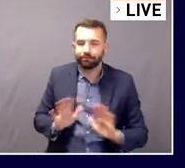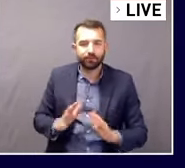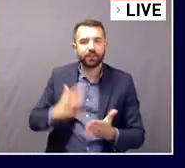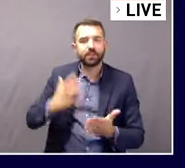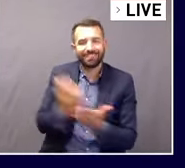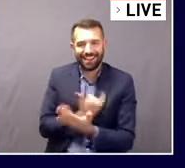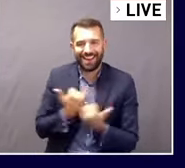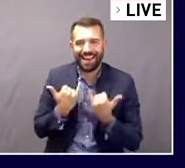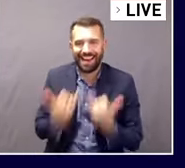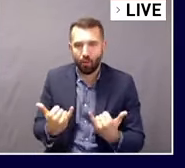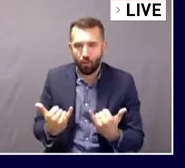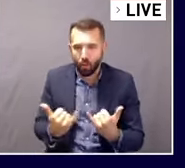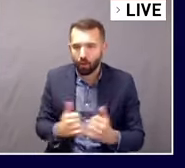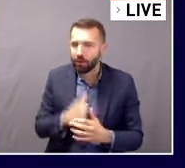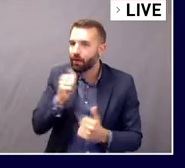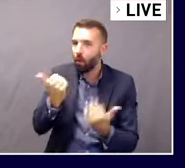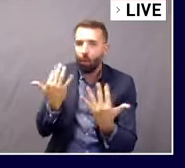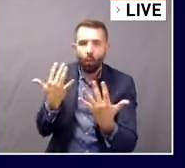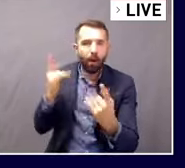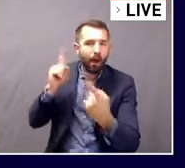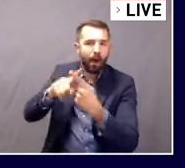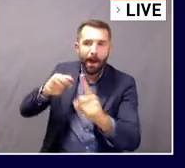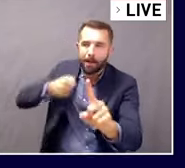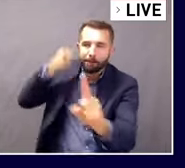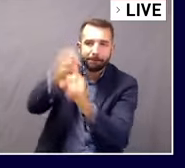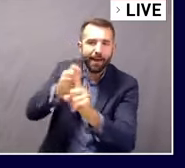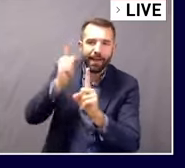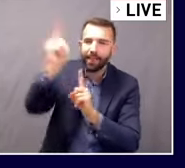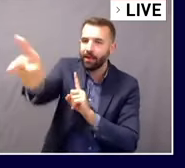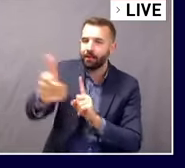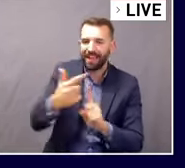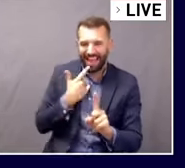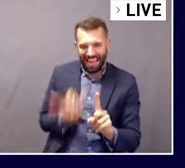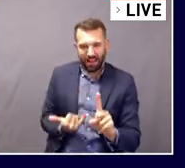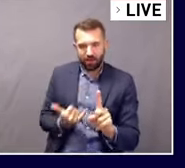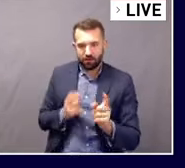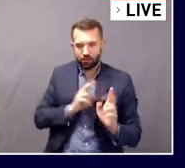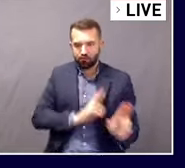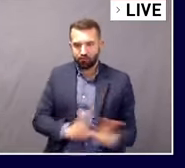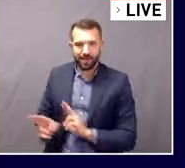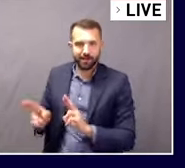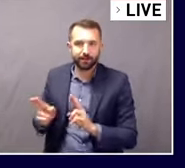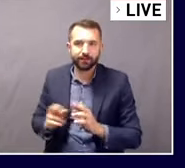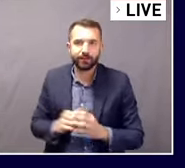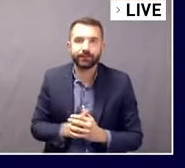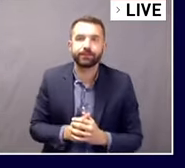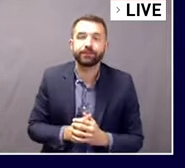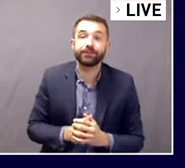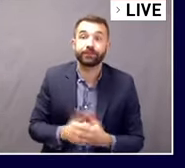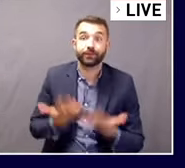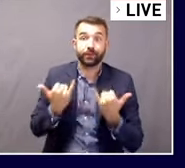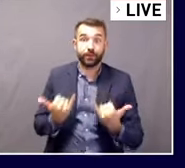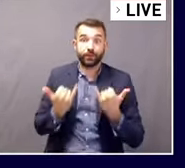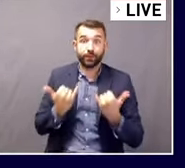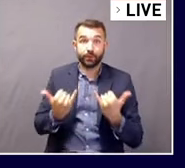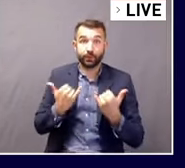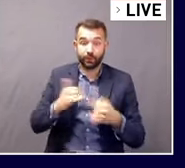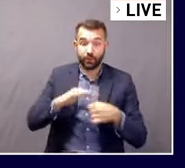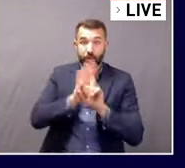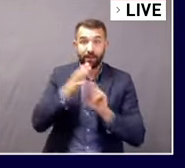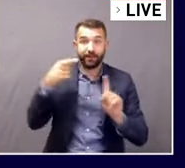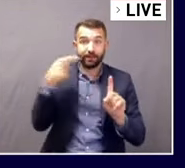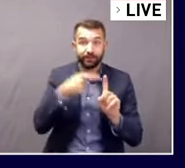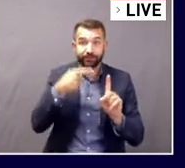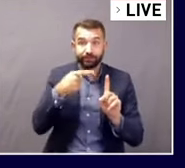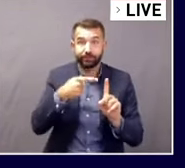there's a pin on the map over our town. Right now, that pin covers the entire state of Maine.